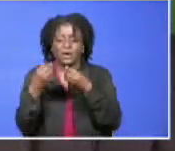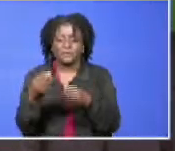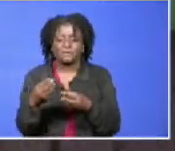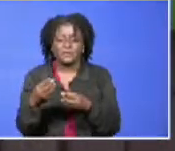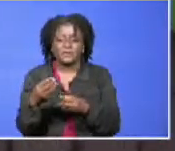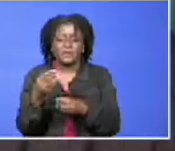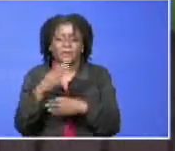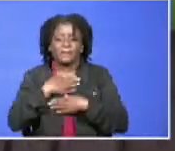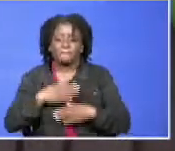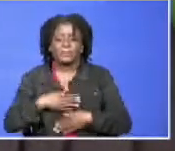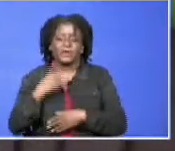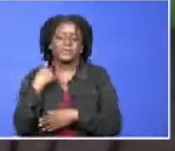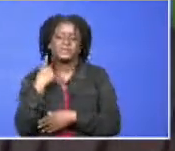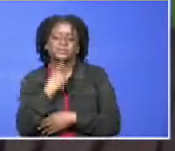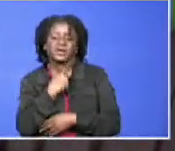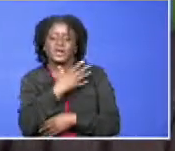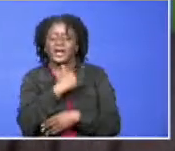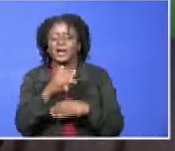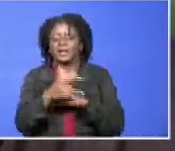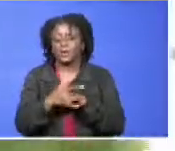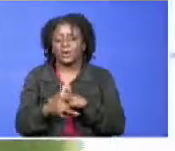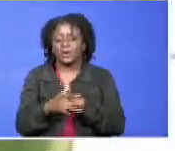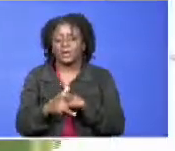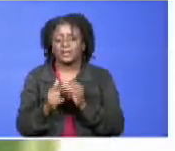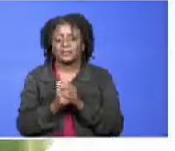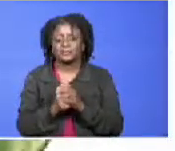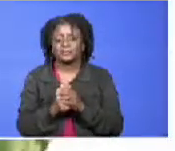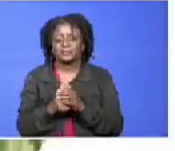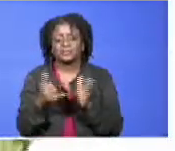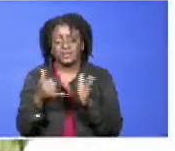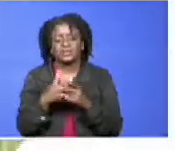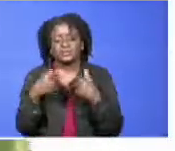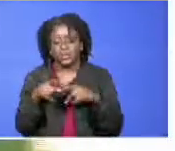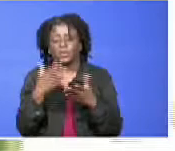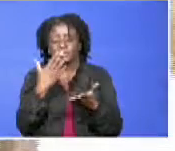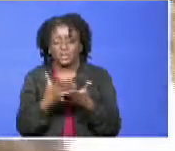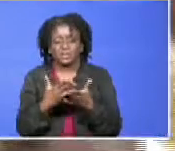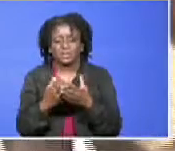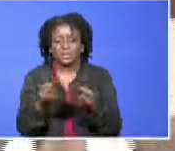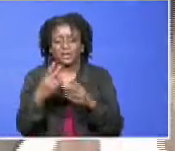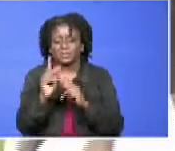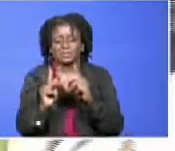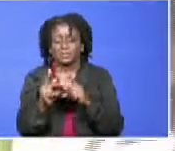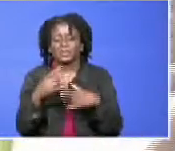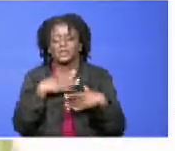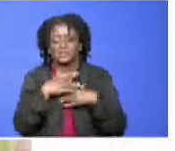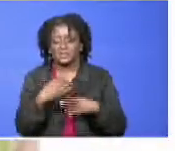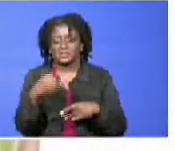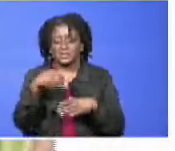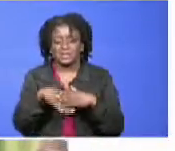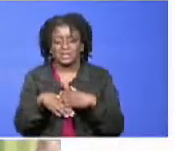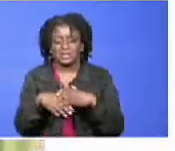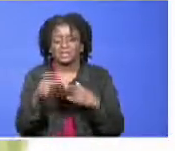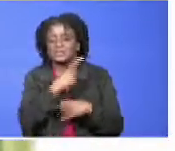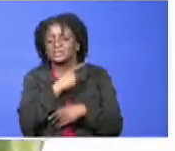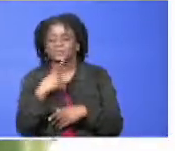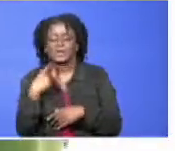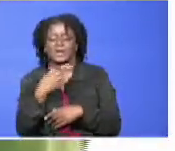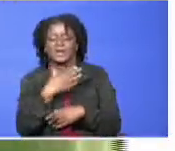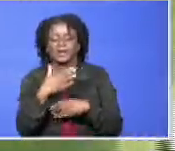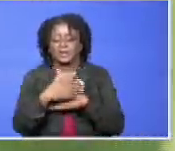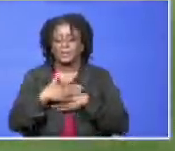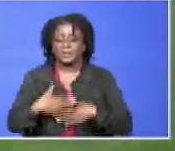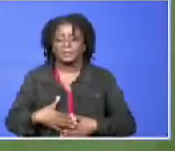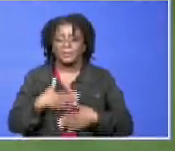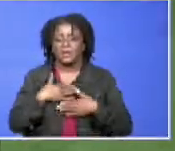and seemed to have a steady flow of customers. It's been going good. A lot of people are interested in the body oils and the sprays, and they like